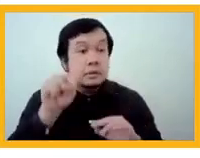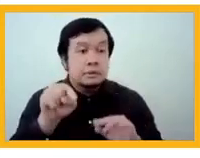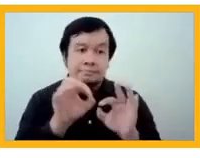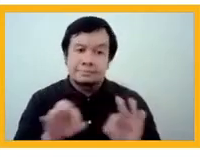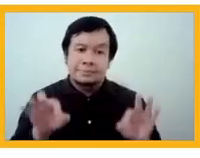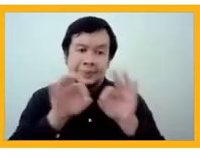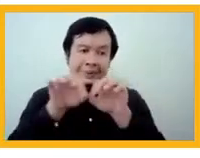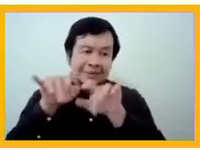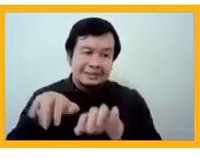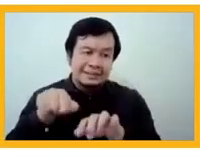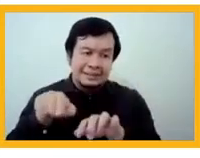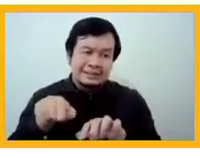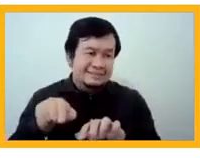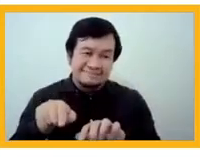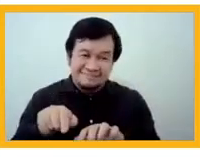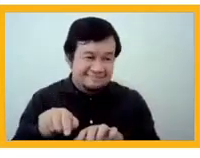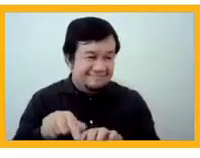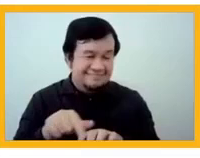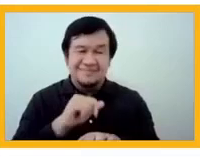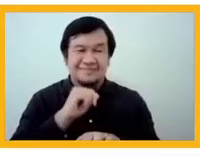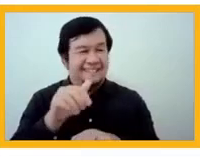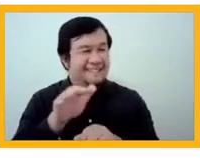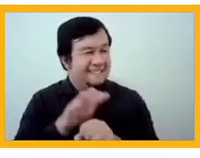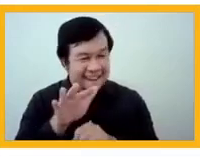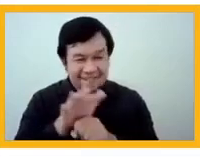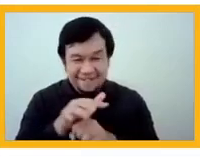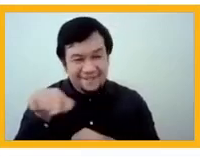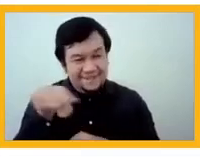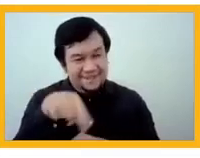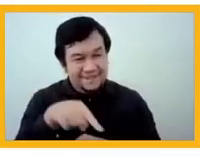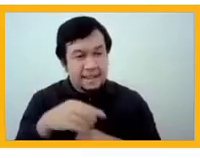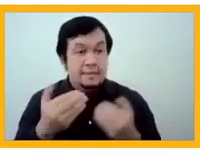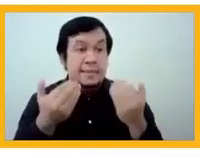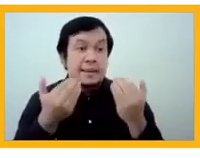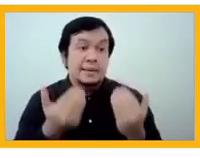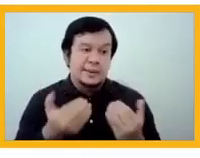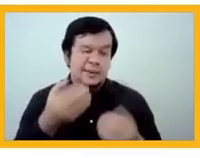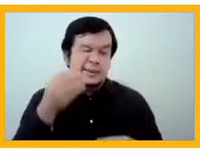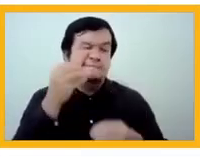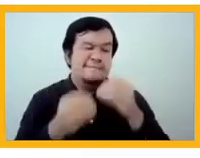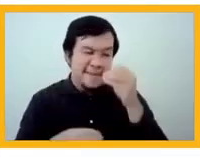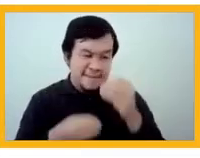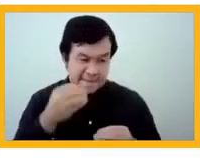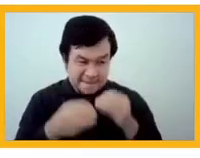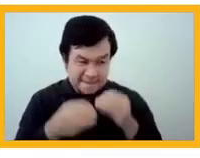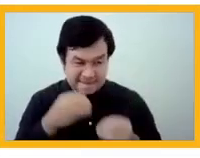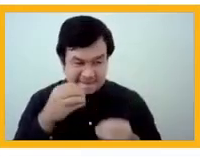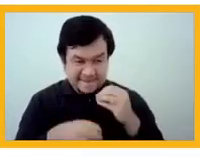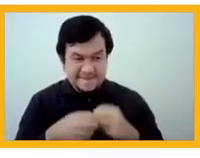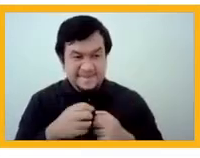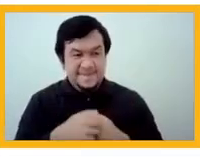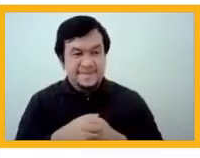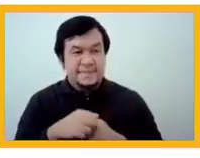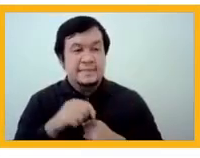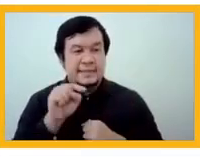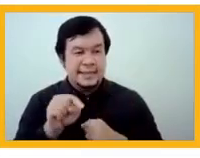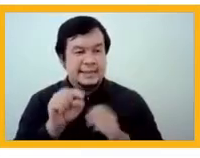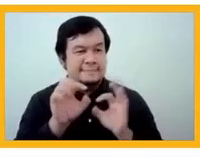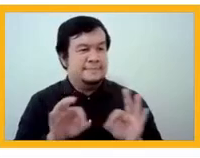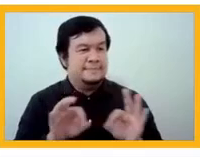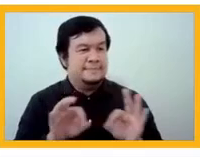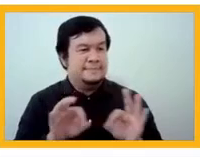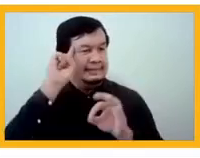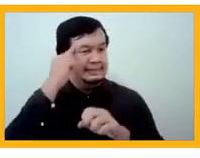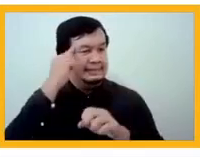big kind of concern I have, which is really worth reflecting in this time of COVID, is there is a very real risk of growing